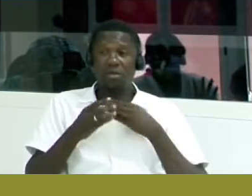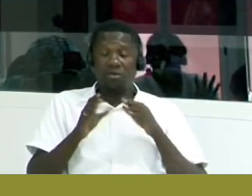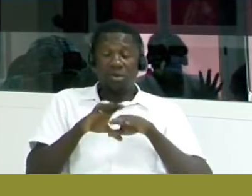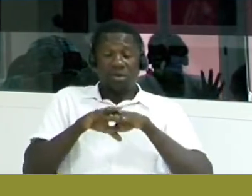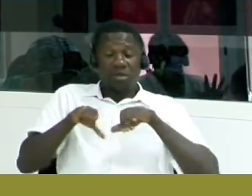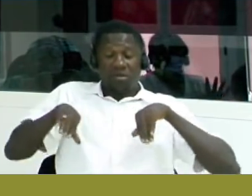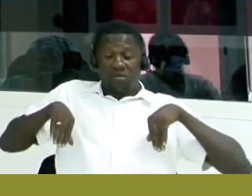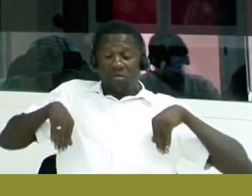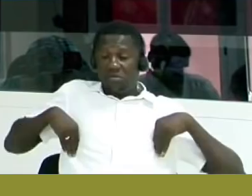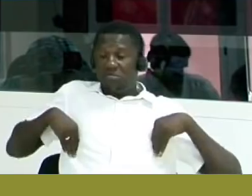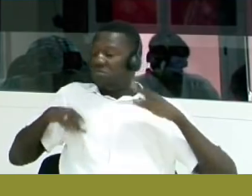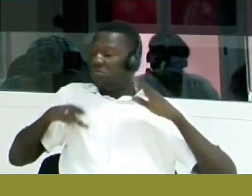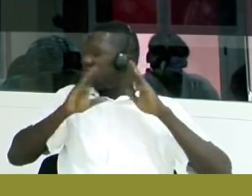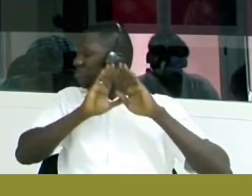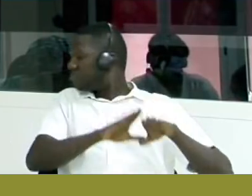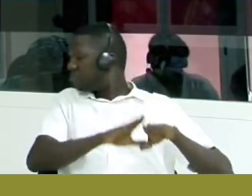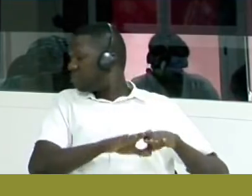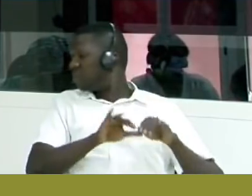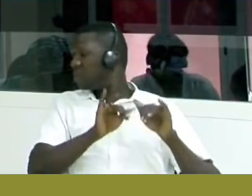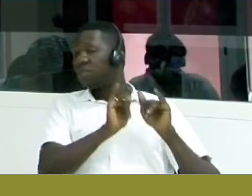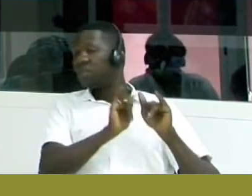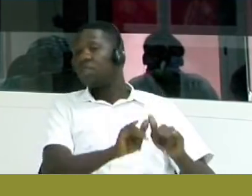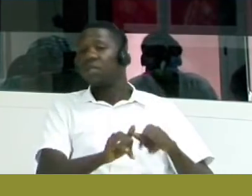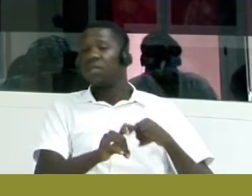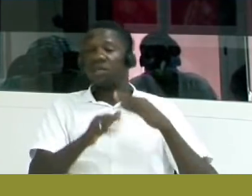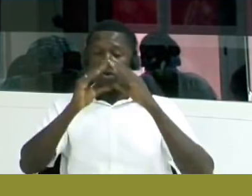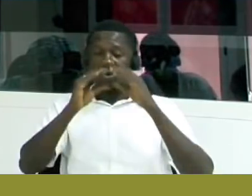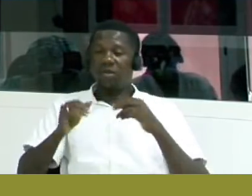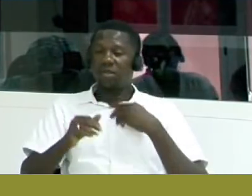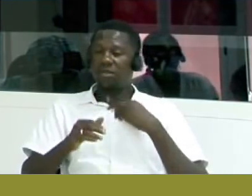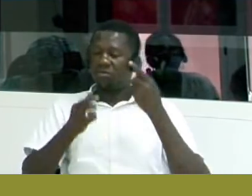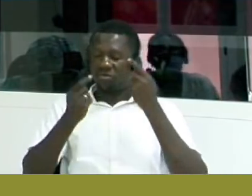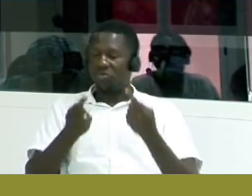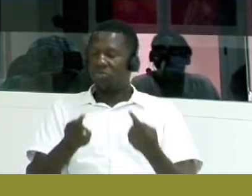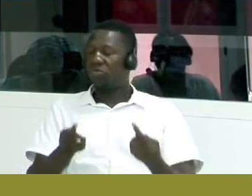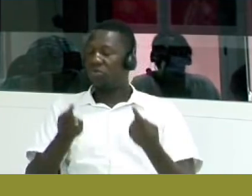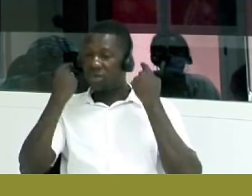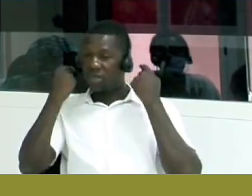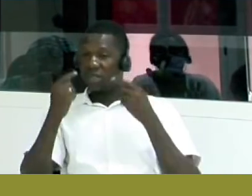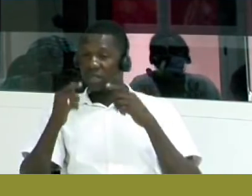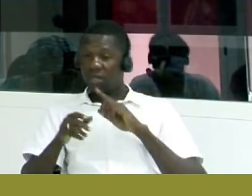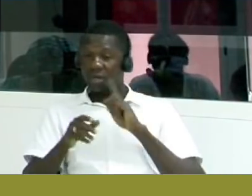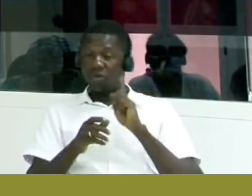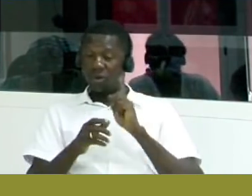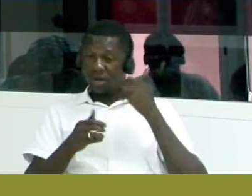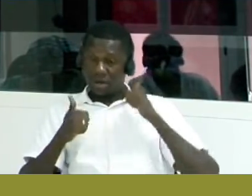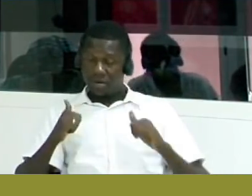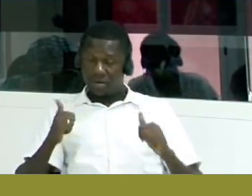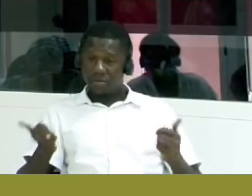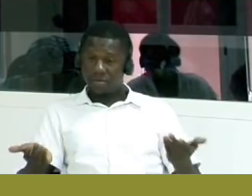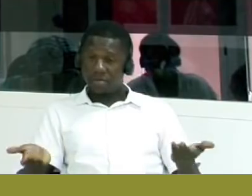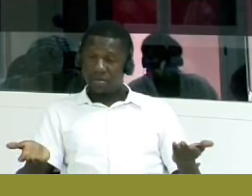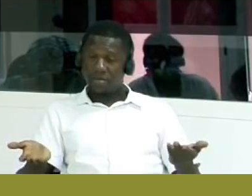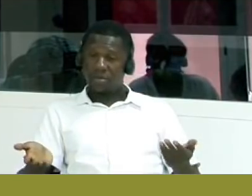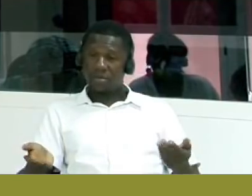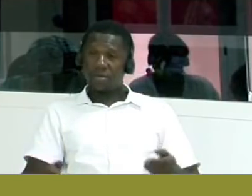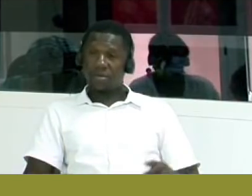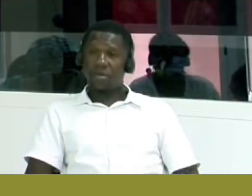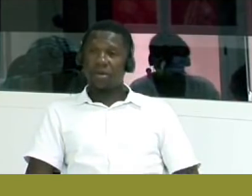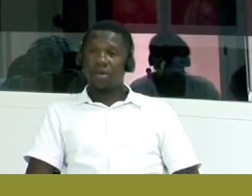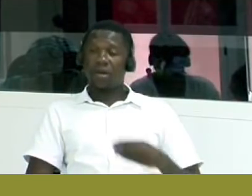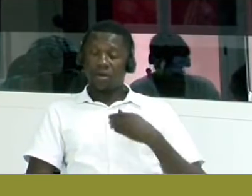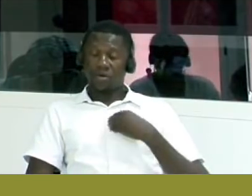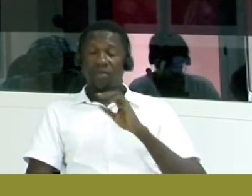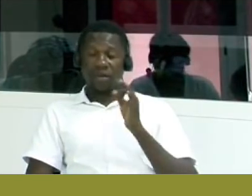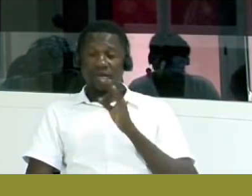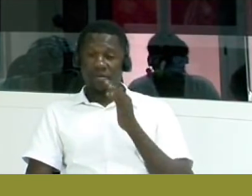a blind eye. Stayed in your office as if you're not concerned. Is that exactly what happened? I was concerned, very much